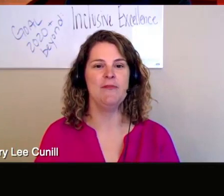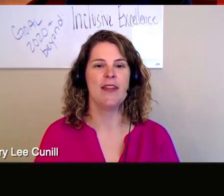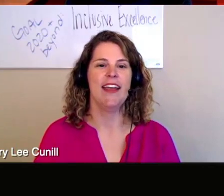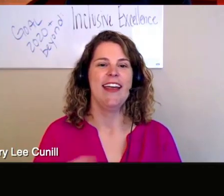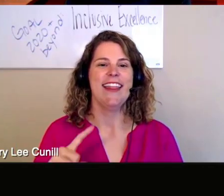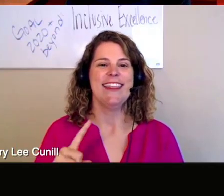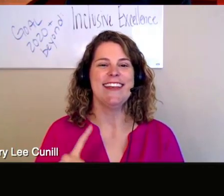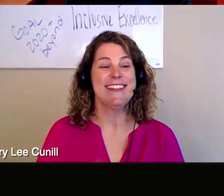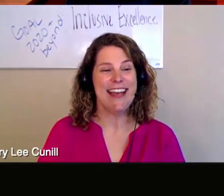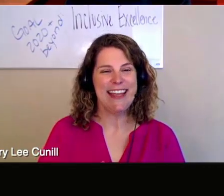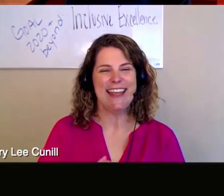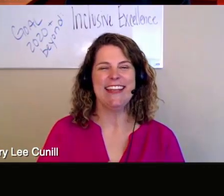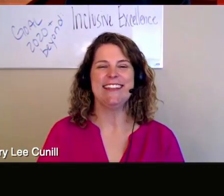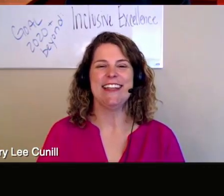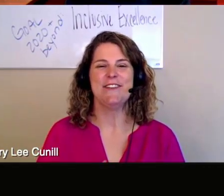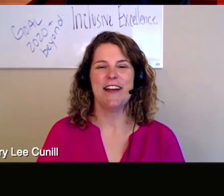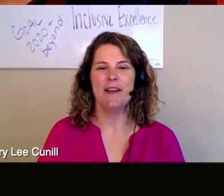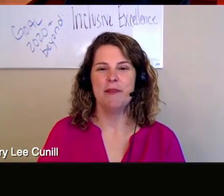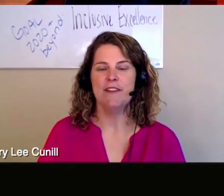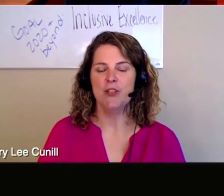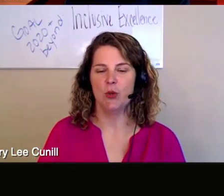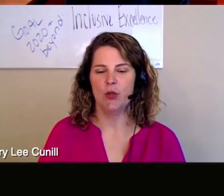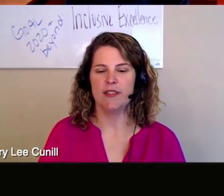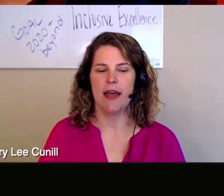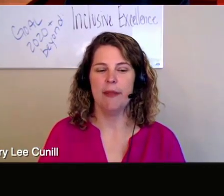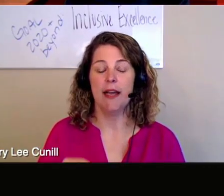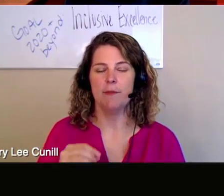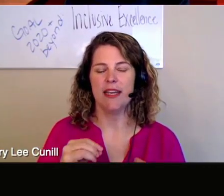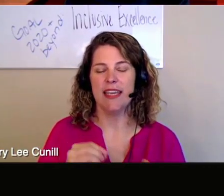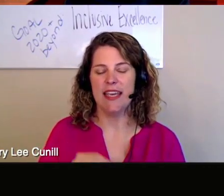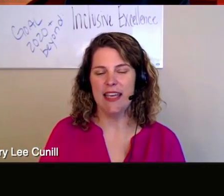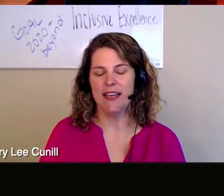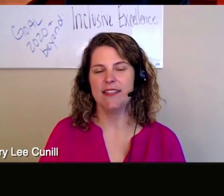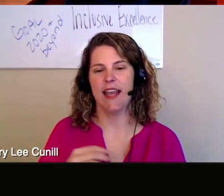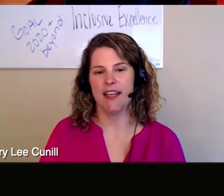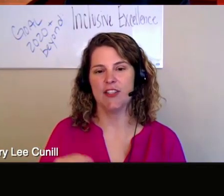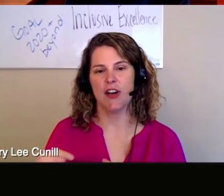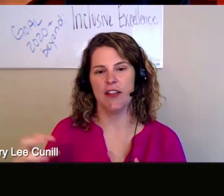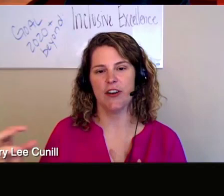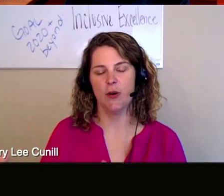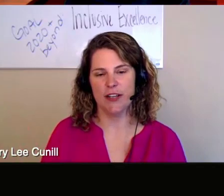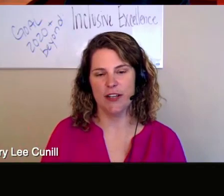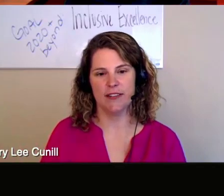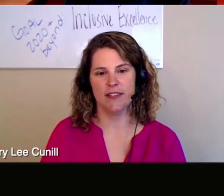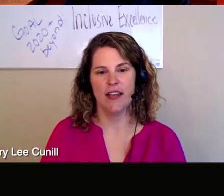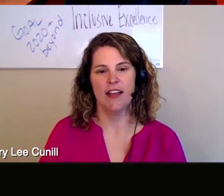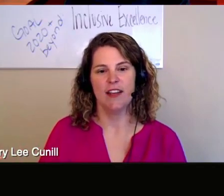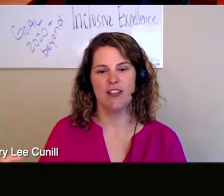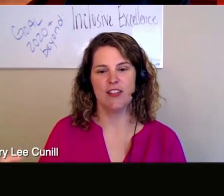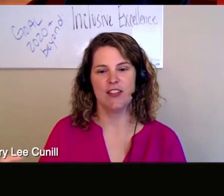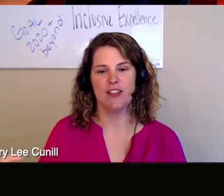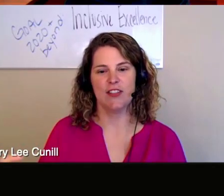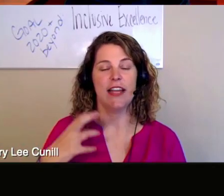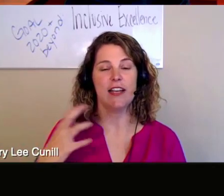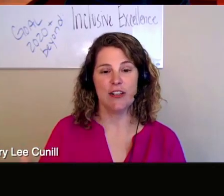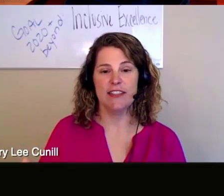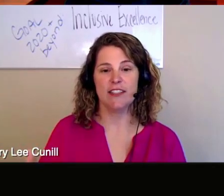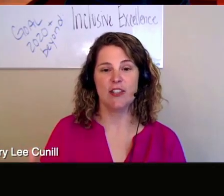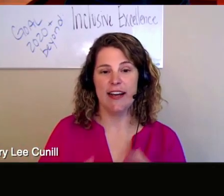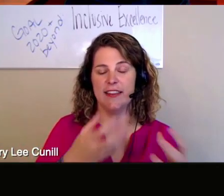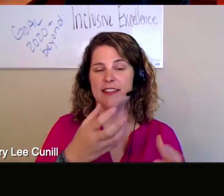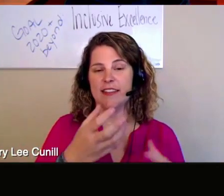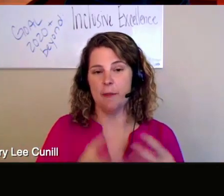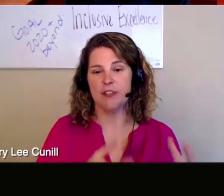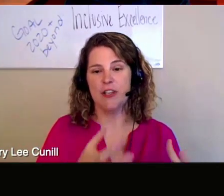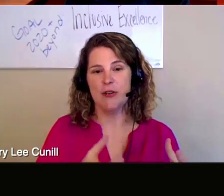scholar program. The second is the development of tools that become the key to answer other questions. So kind of like